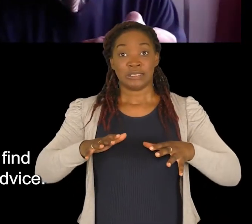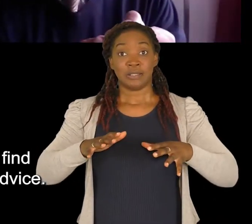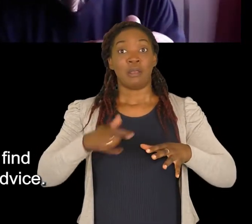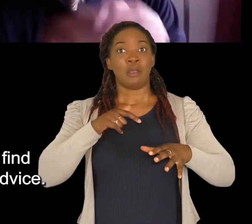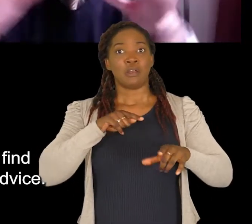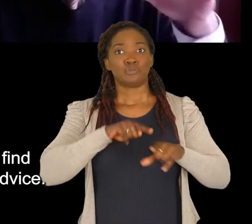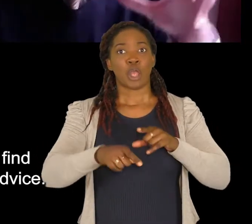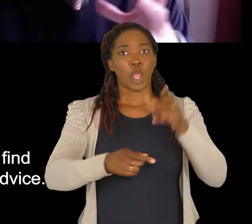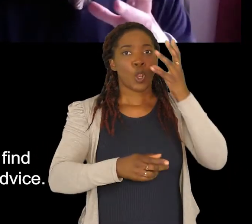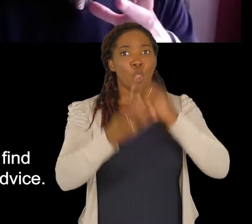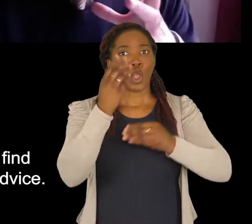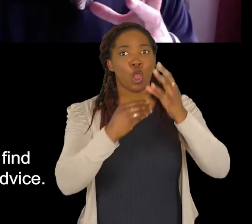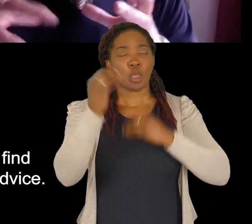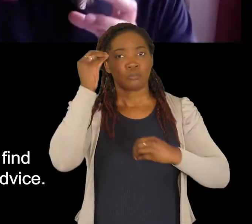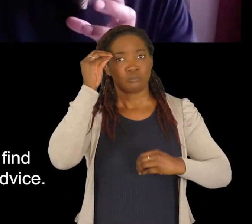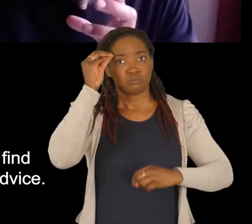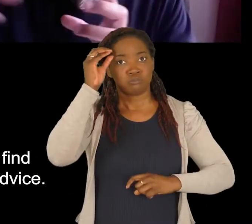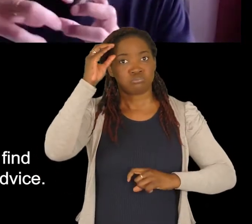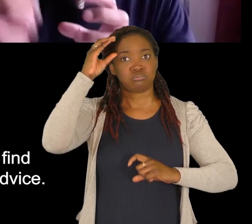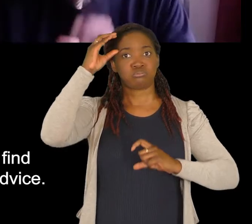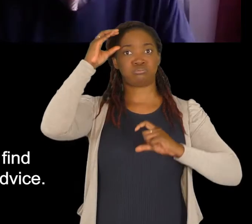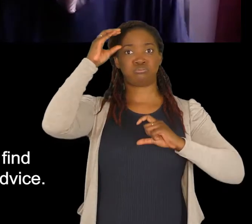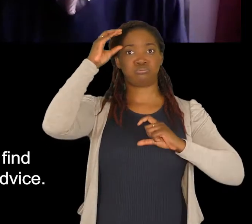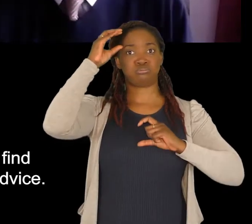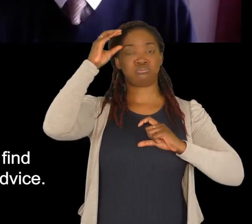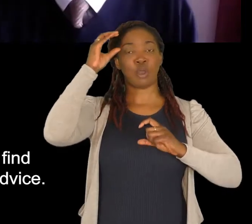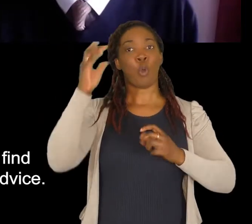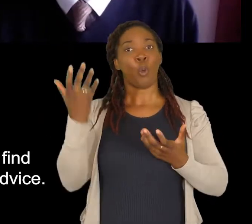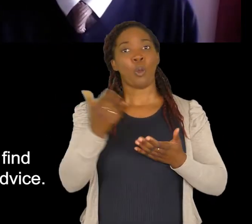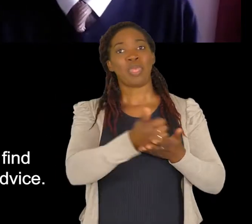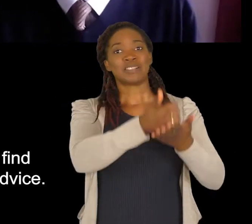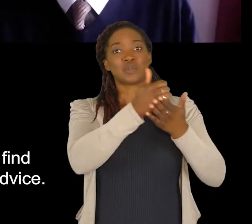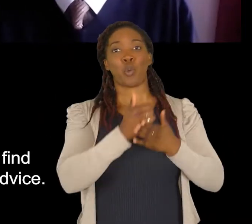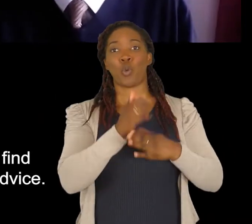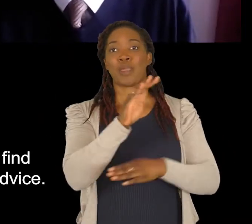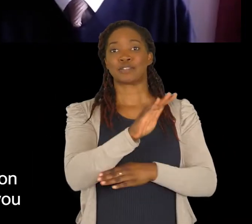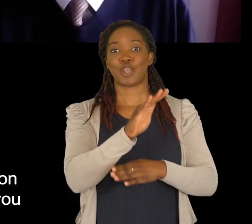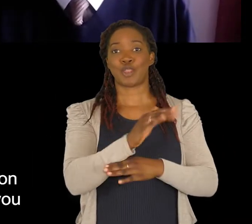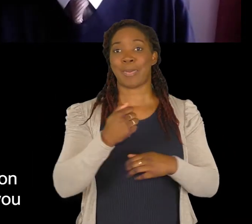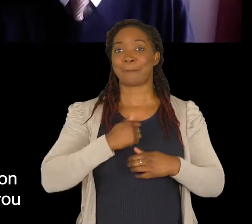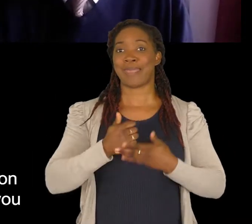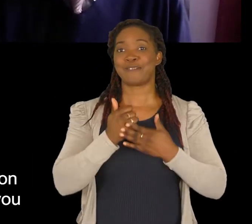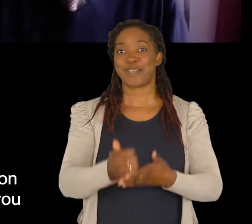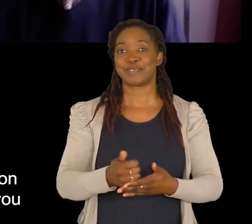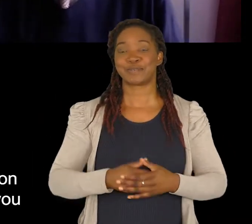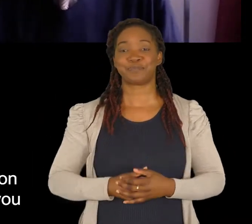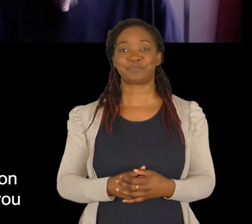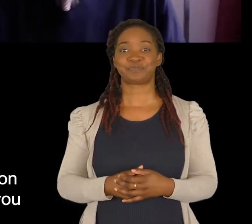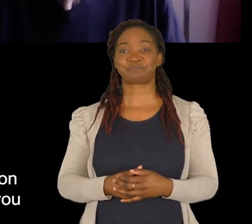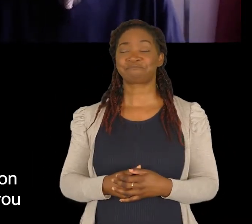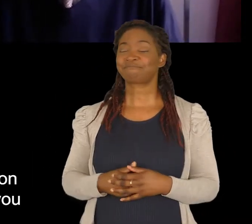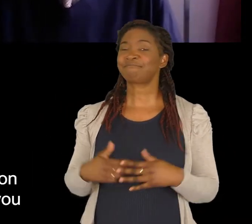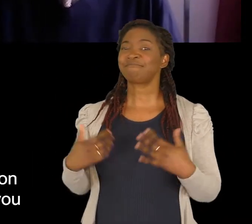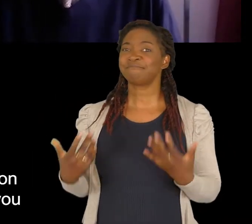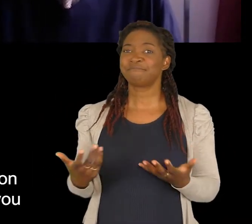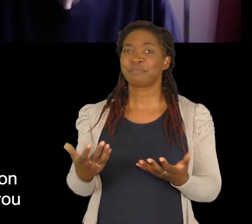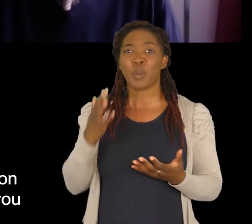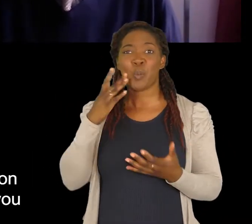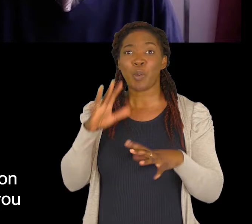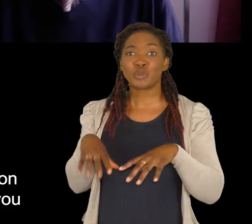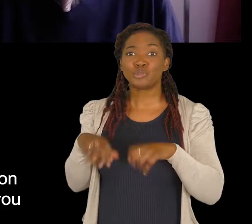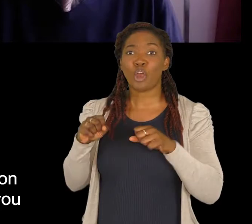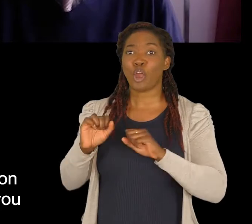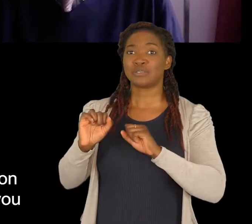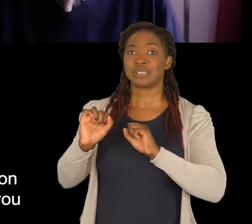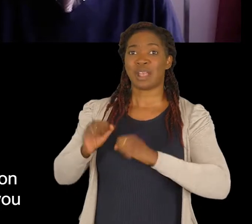gap with knowledge and try and find a supporter that's external. That would be my advice on that one, Rosa. And, you know, when we started